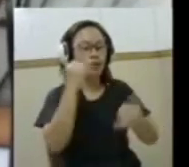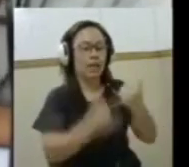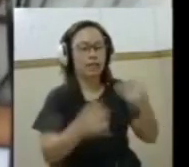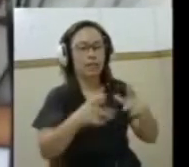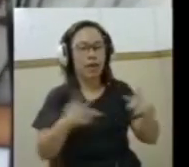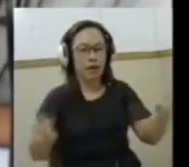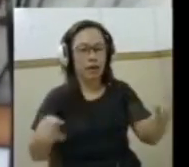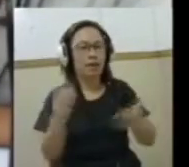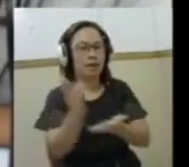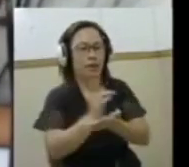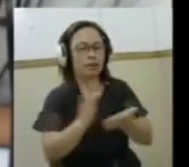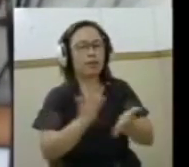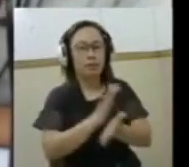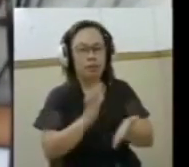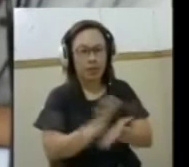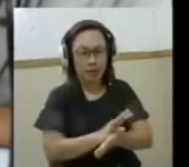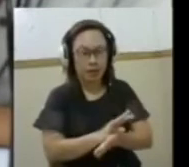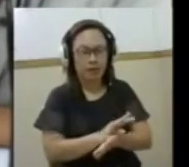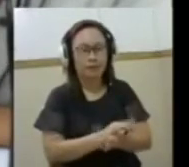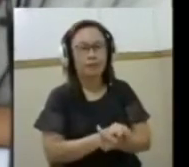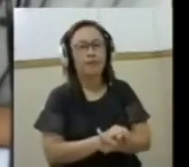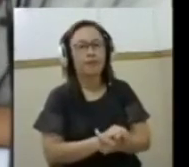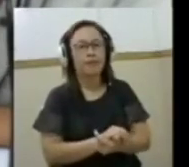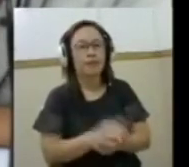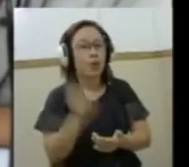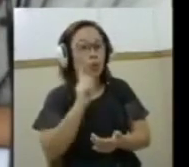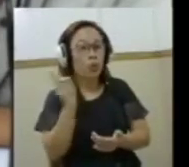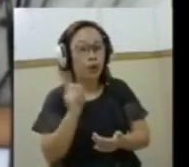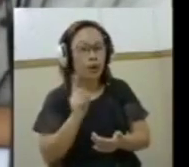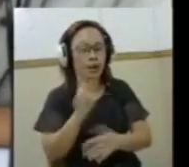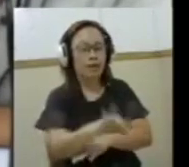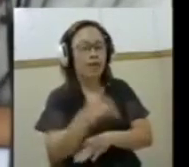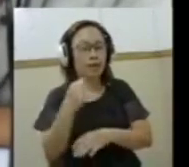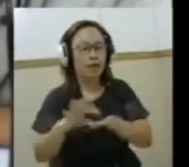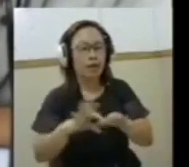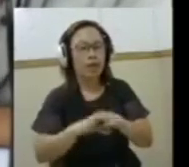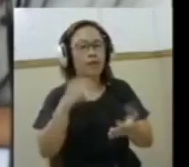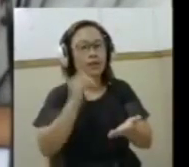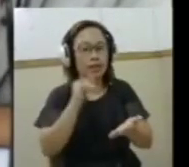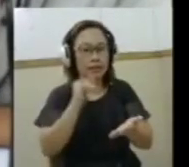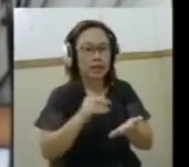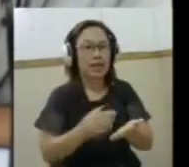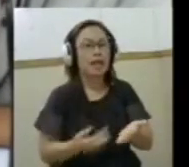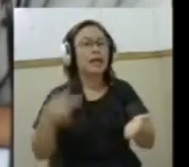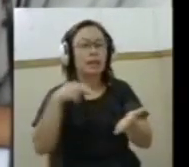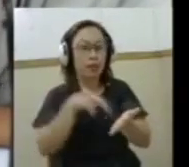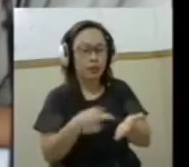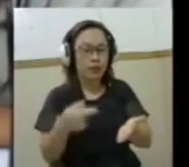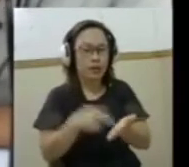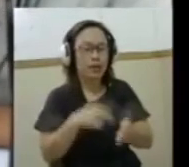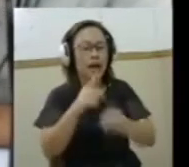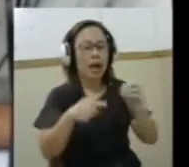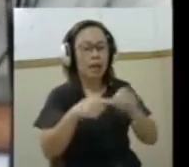paper. The results section of the research paper is where the findings of a study are reported based upon the